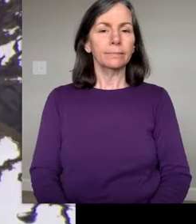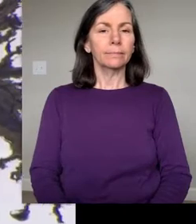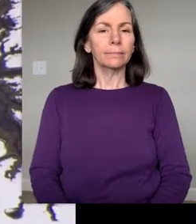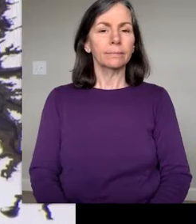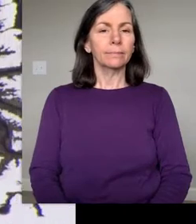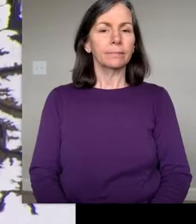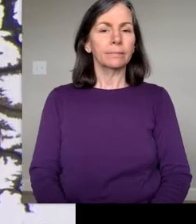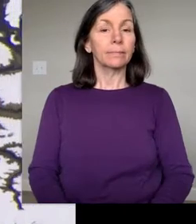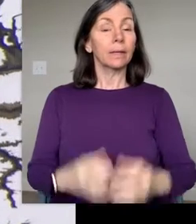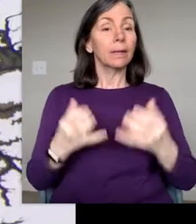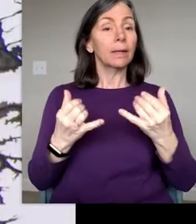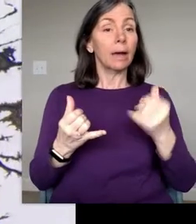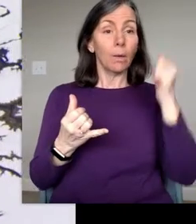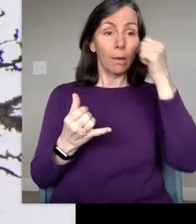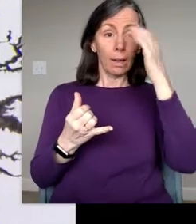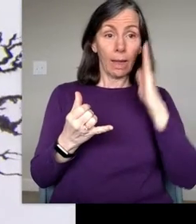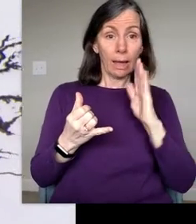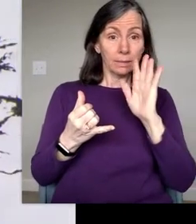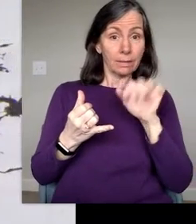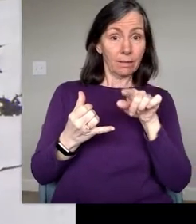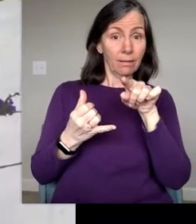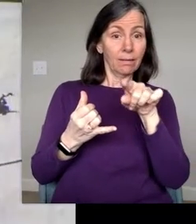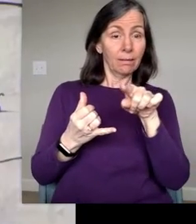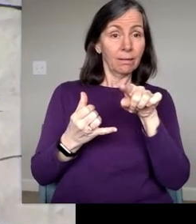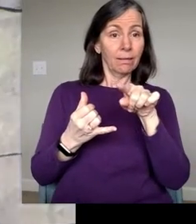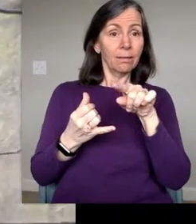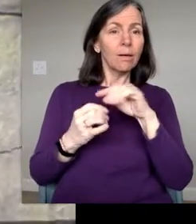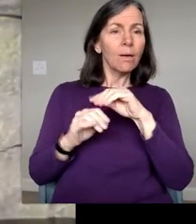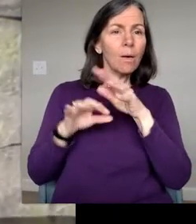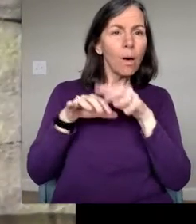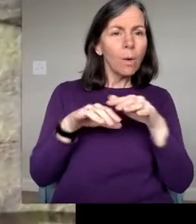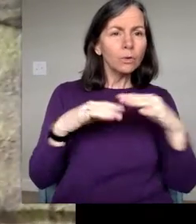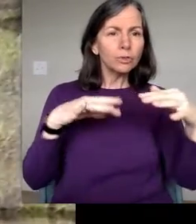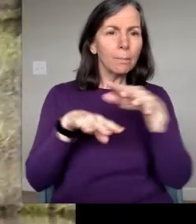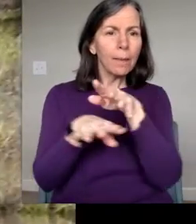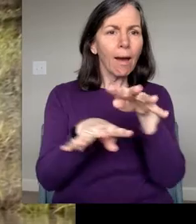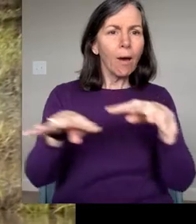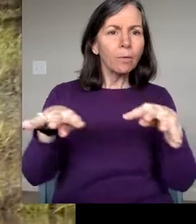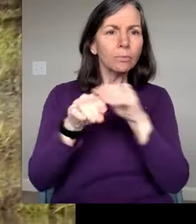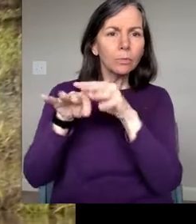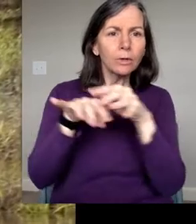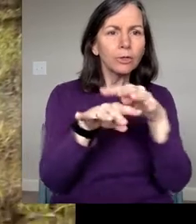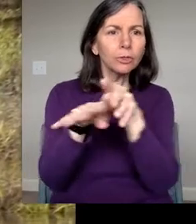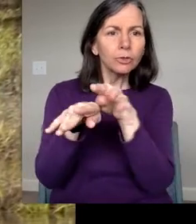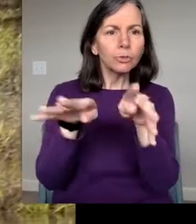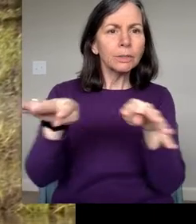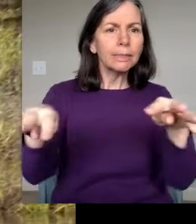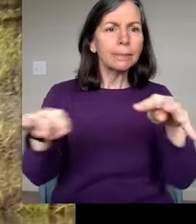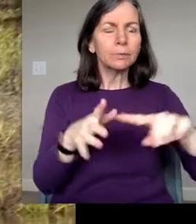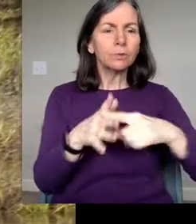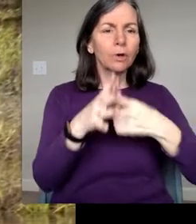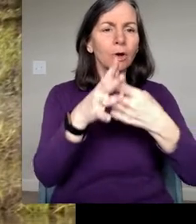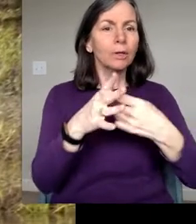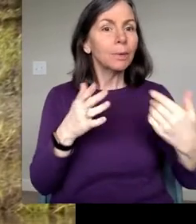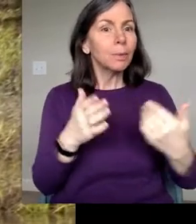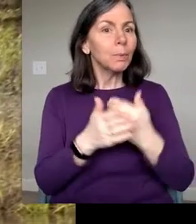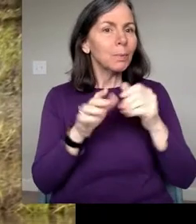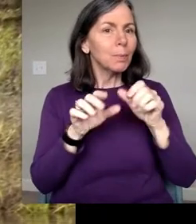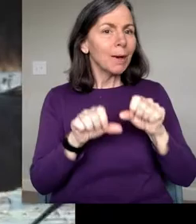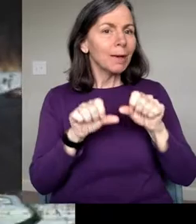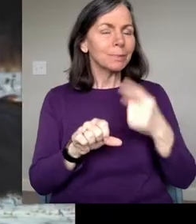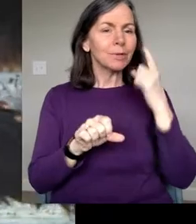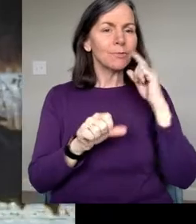In what is now Alaska, ocean-bound streams and rivers emerged, opening up new possibilities for